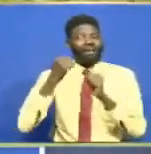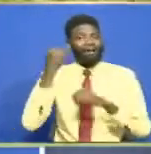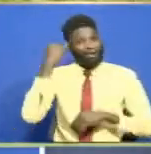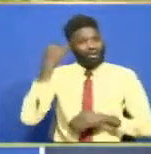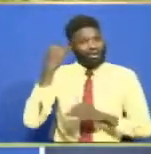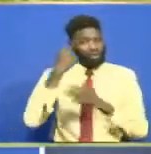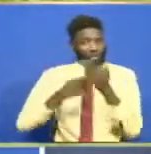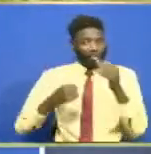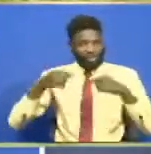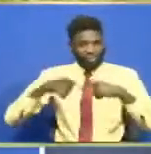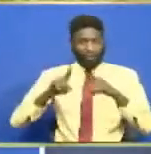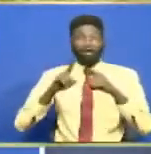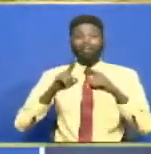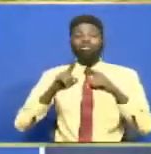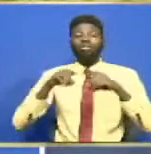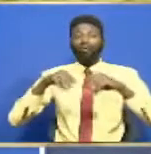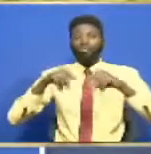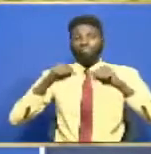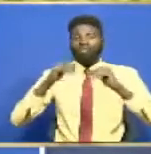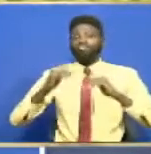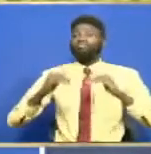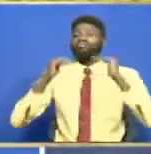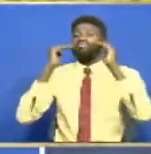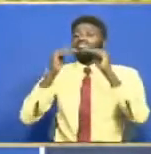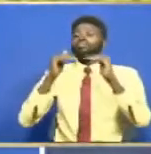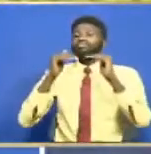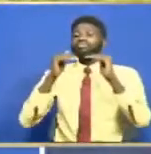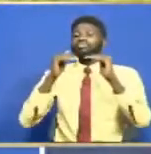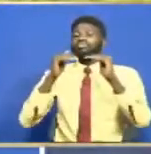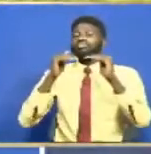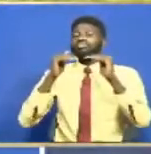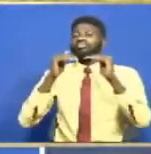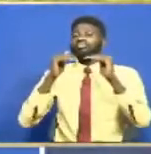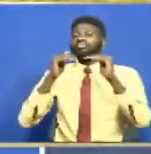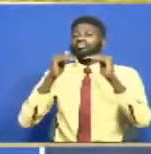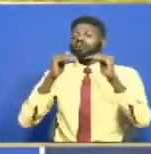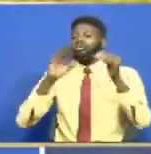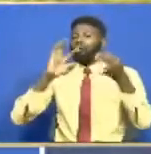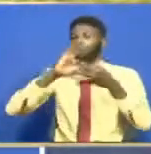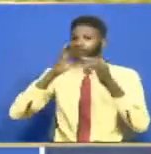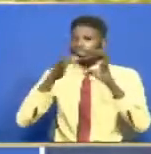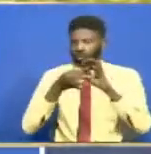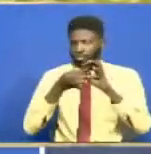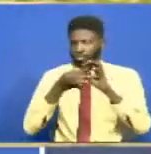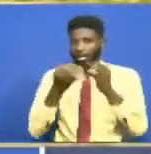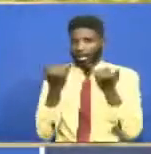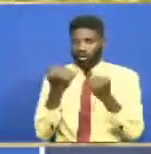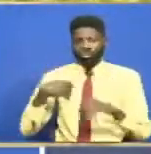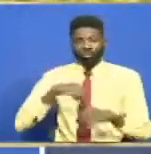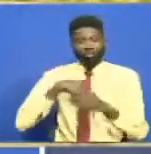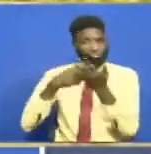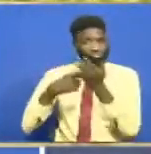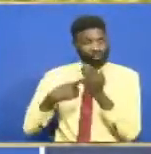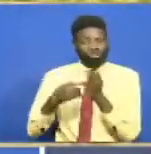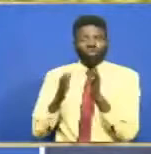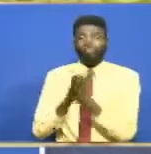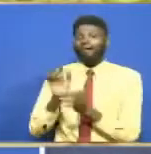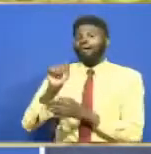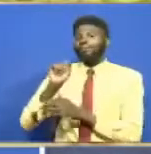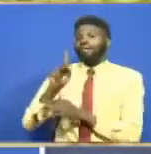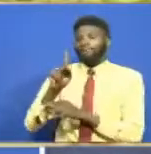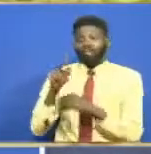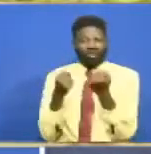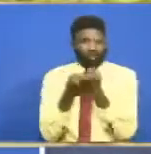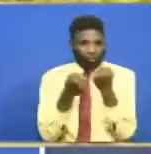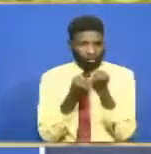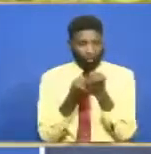world relays, but also for the Olympics, and that's why we had worked a plan with the National Olympic Committee to support them and ensure that we get a team